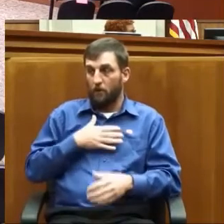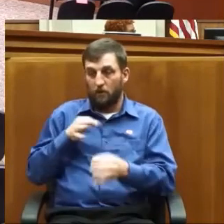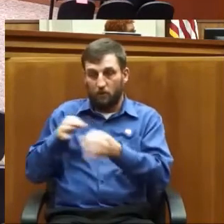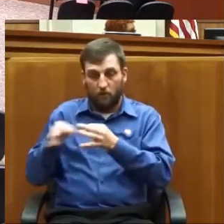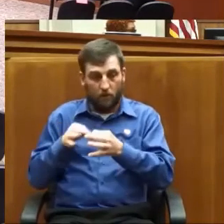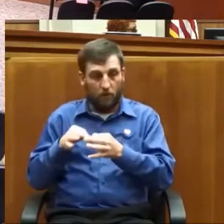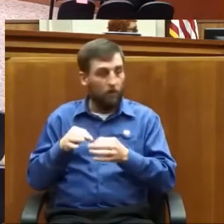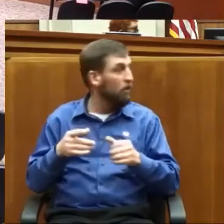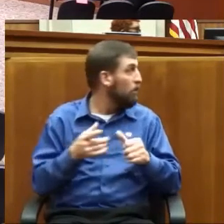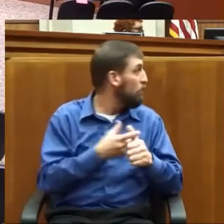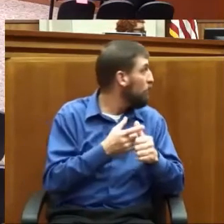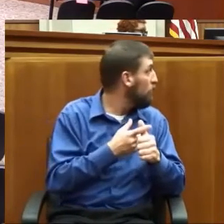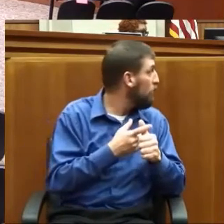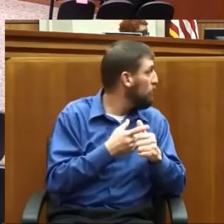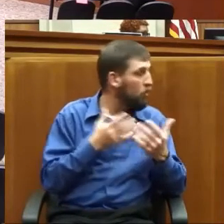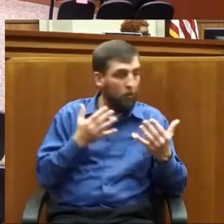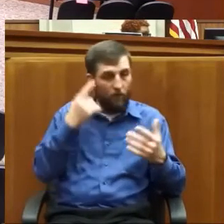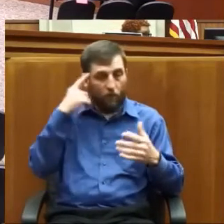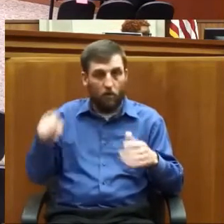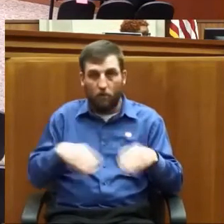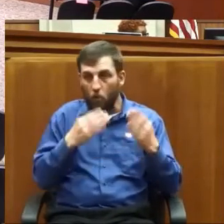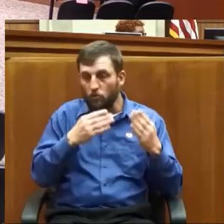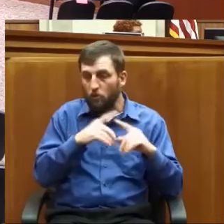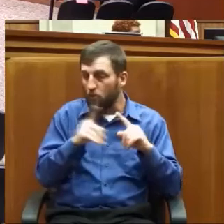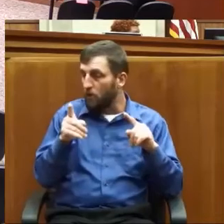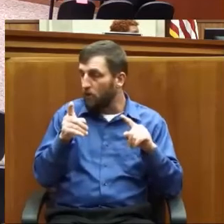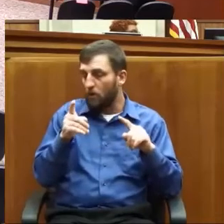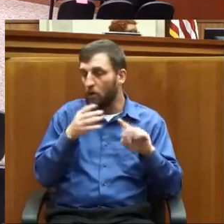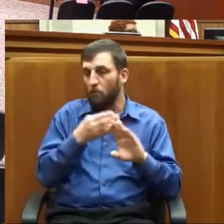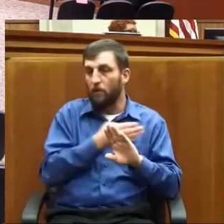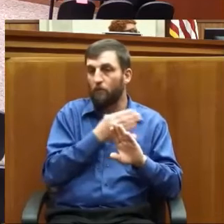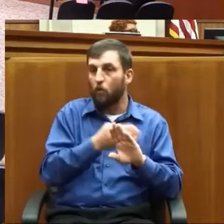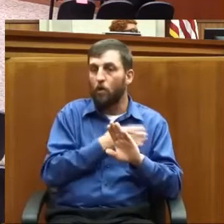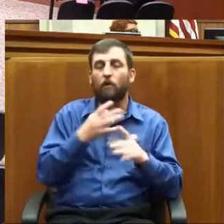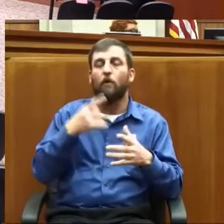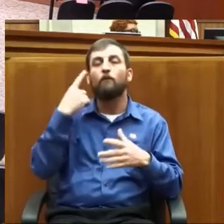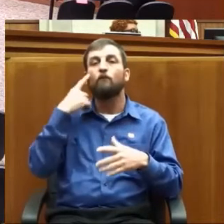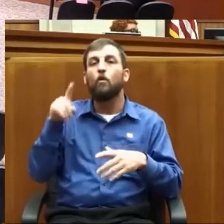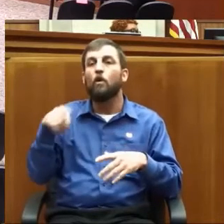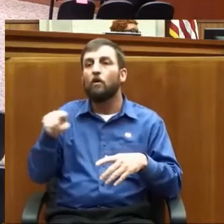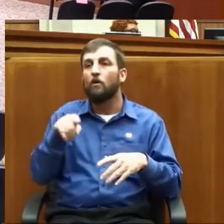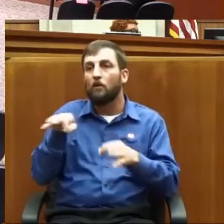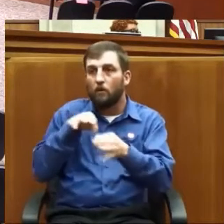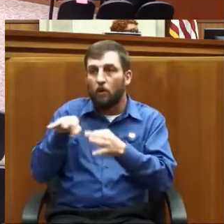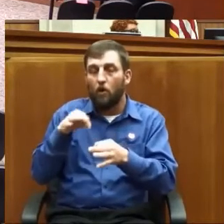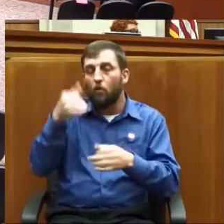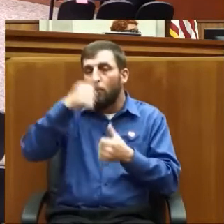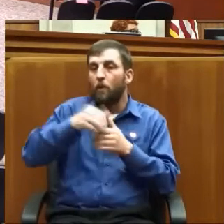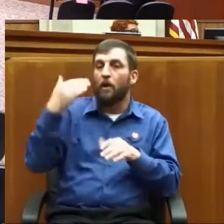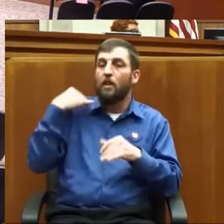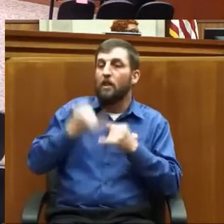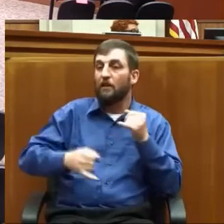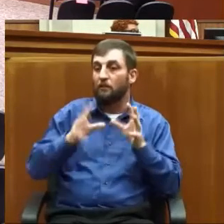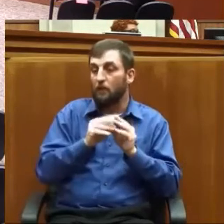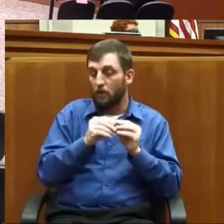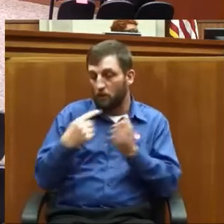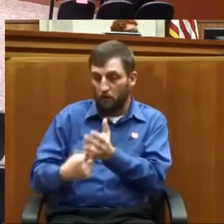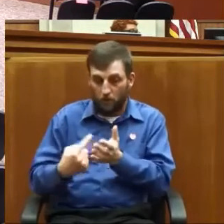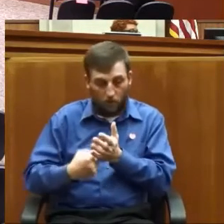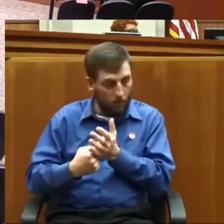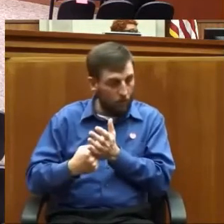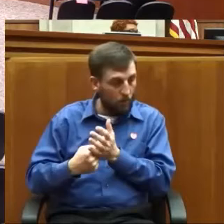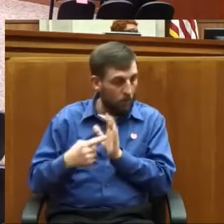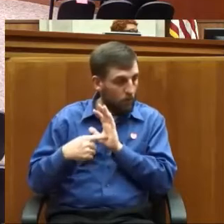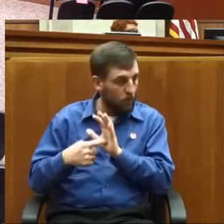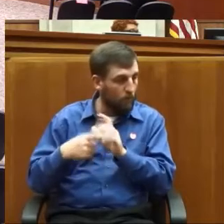The first, to bring your attention back, I know we're waiting on the motion to get this on the floor, but for context, if you recall the last meeting, we discussed the fact that you had